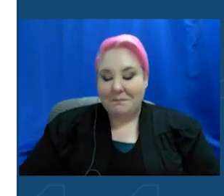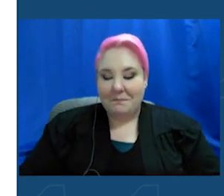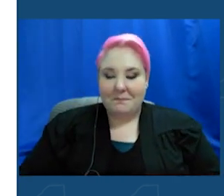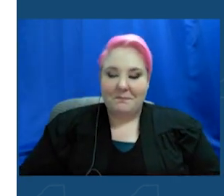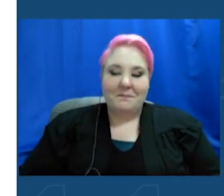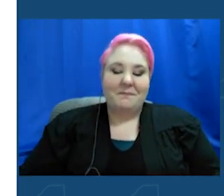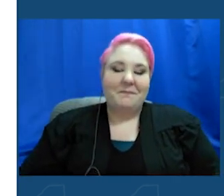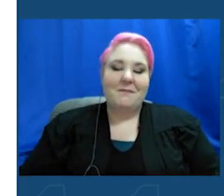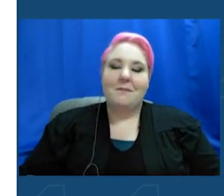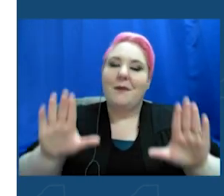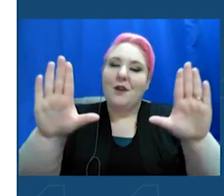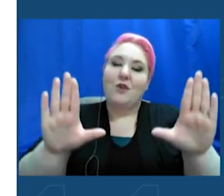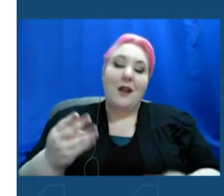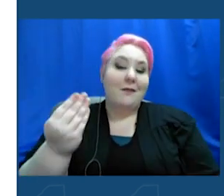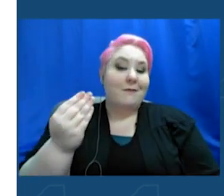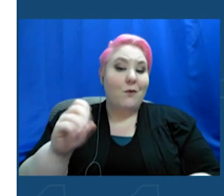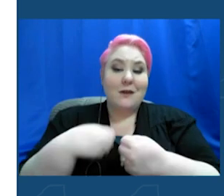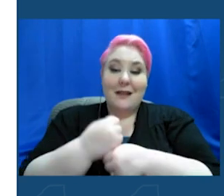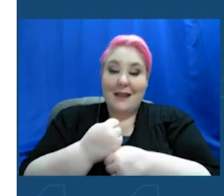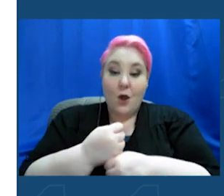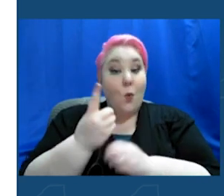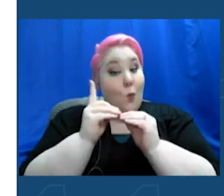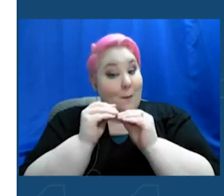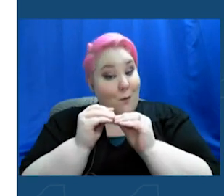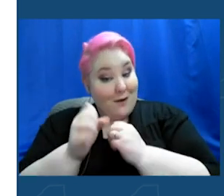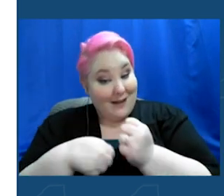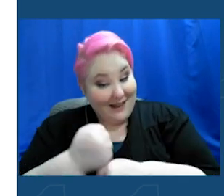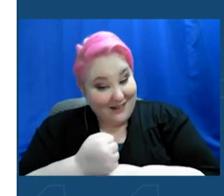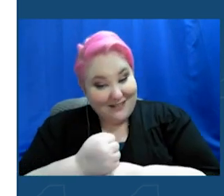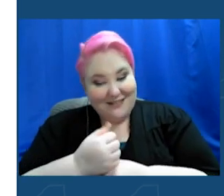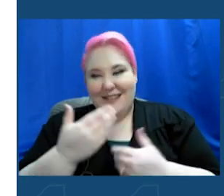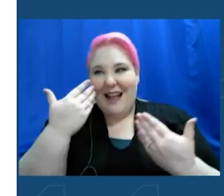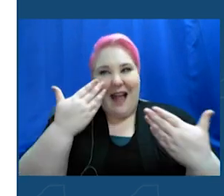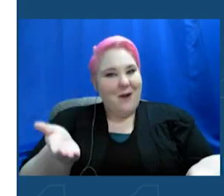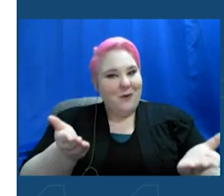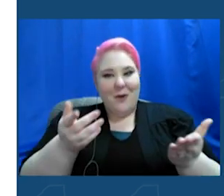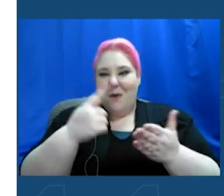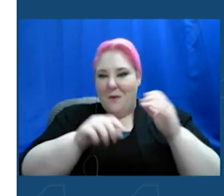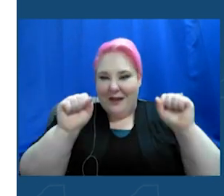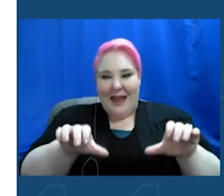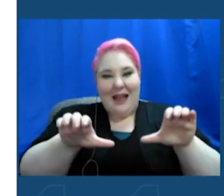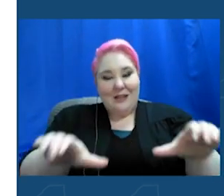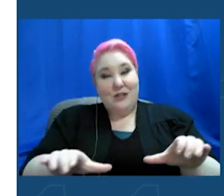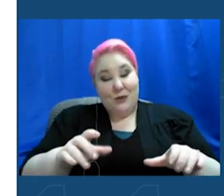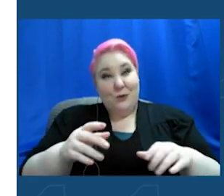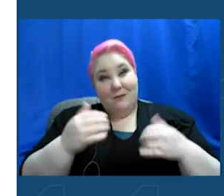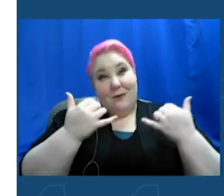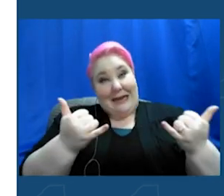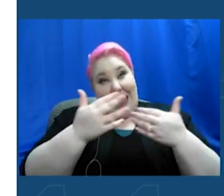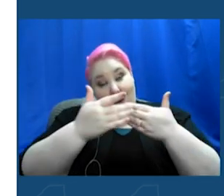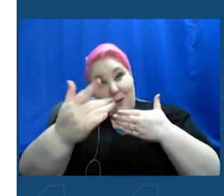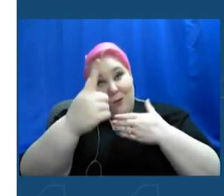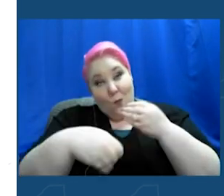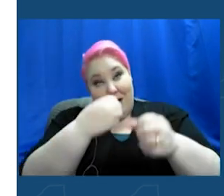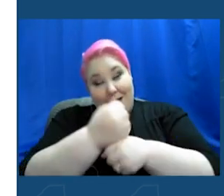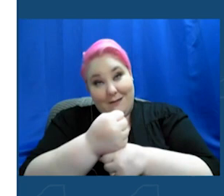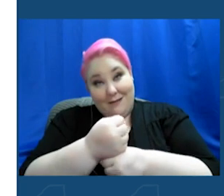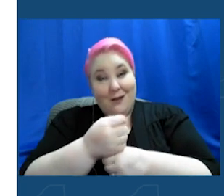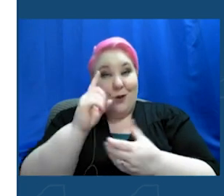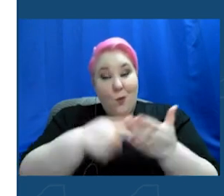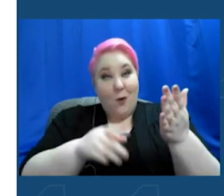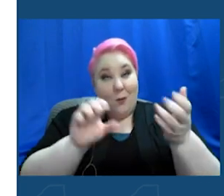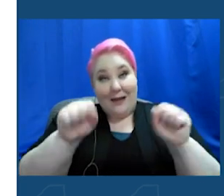great 14-year journey. Got 1 to go. I don't know what we can tear up between now and then, but we'll find something.